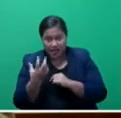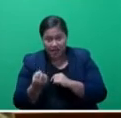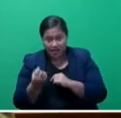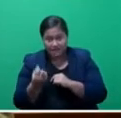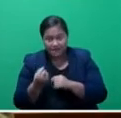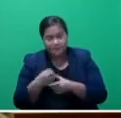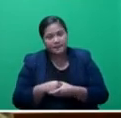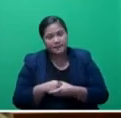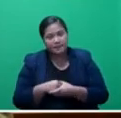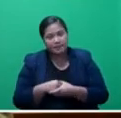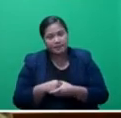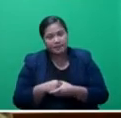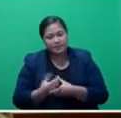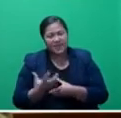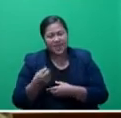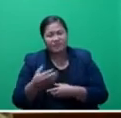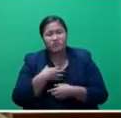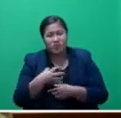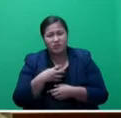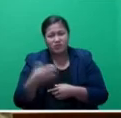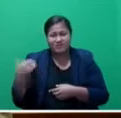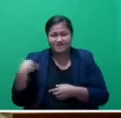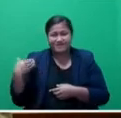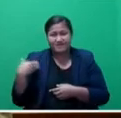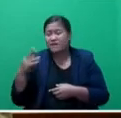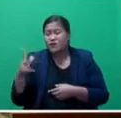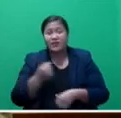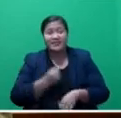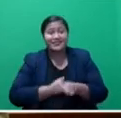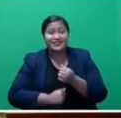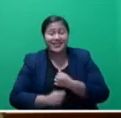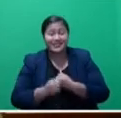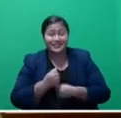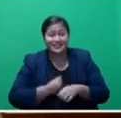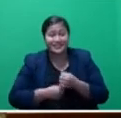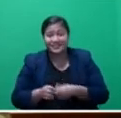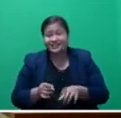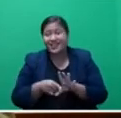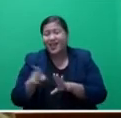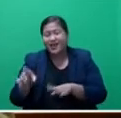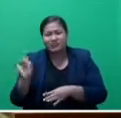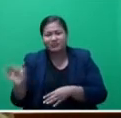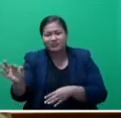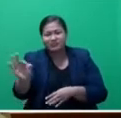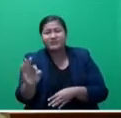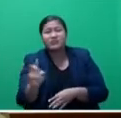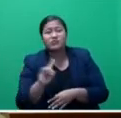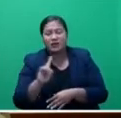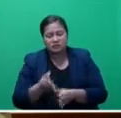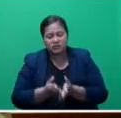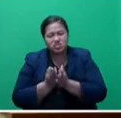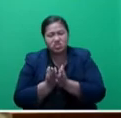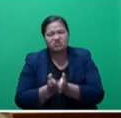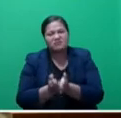create simmering tensions and sufferings for the outer islands residents is the shipping services, which we appreciate is